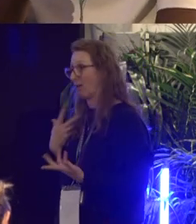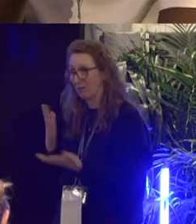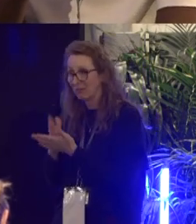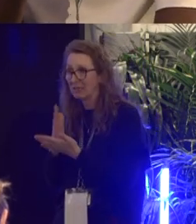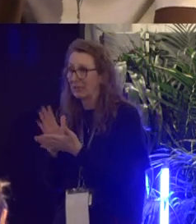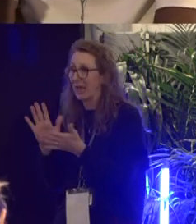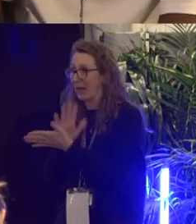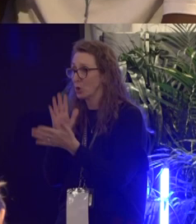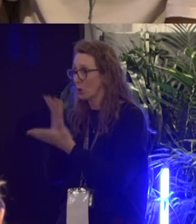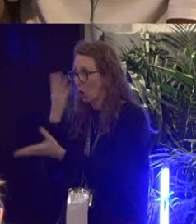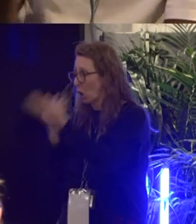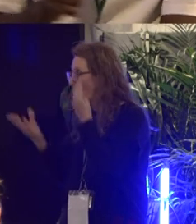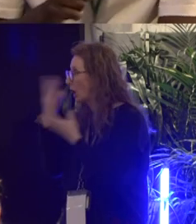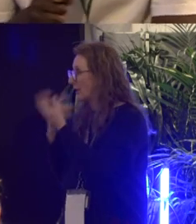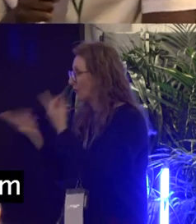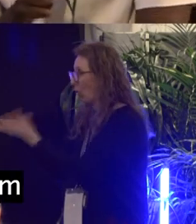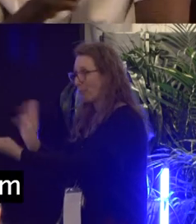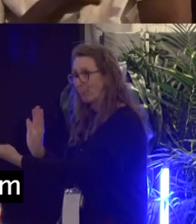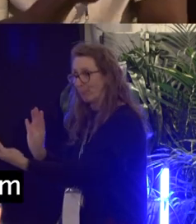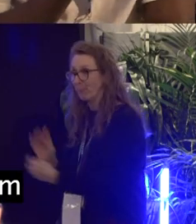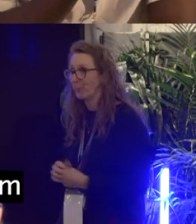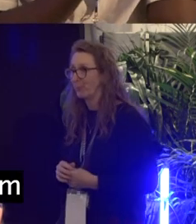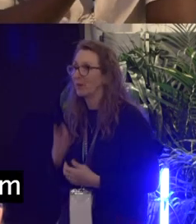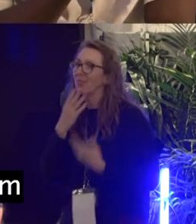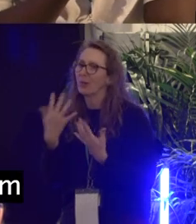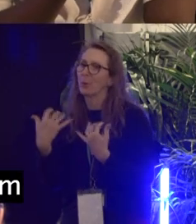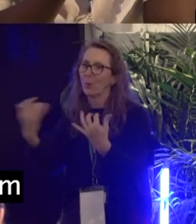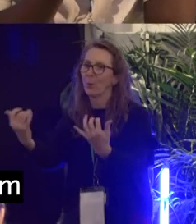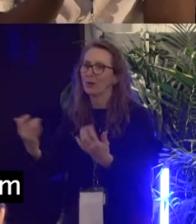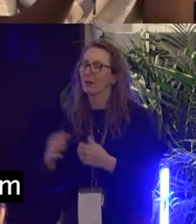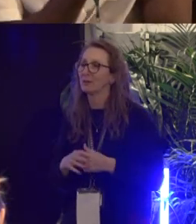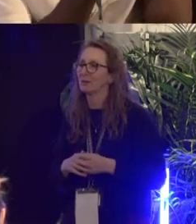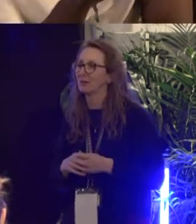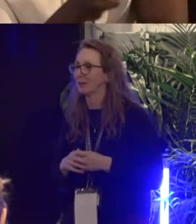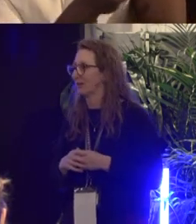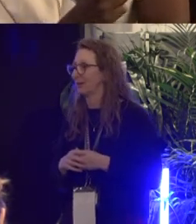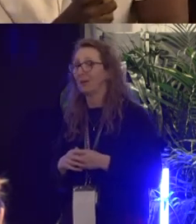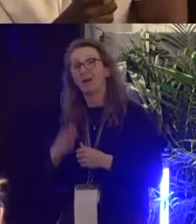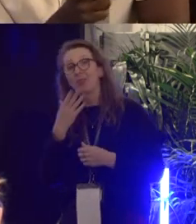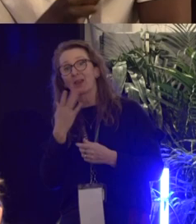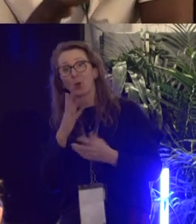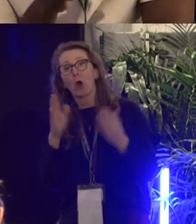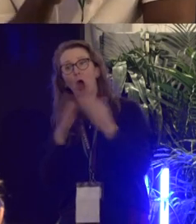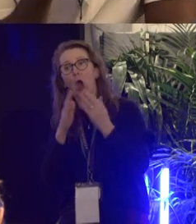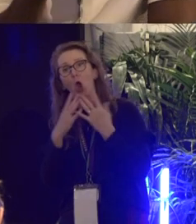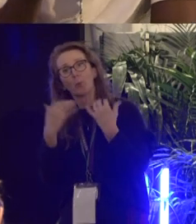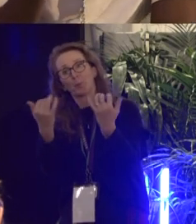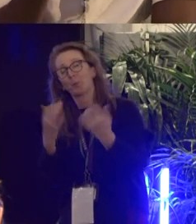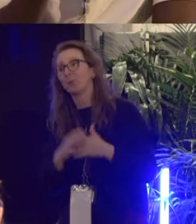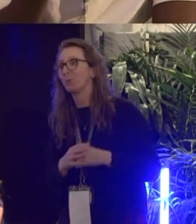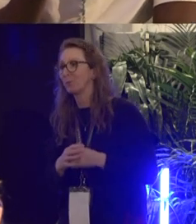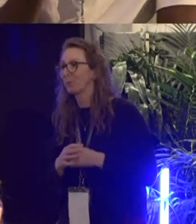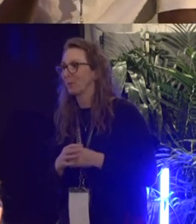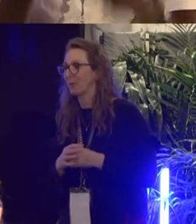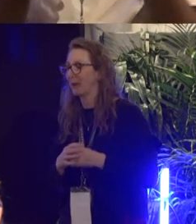sort of learning from you guys. And thank you to our audience in the room and the audience at home. And to the team that's put